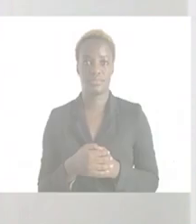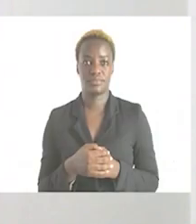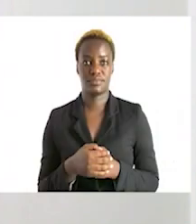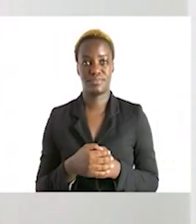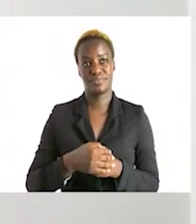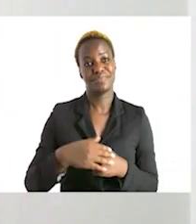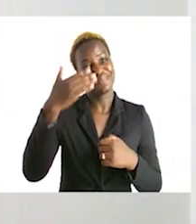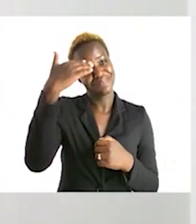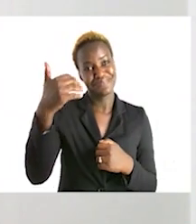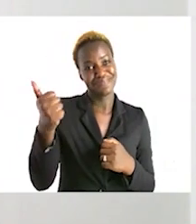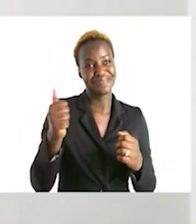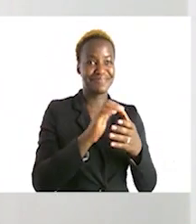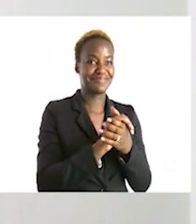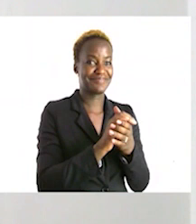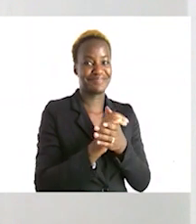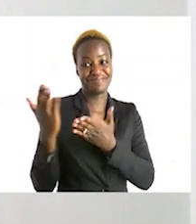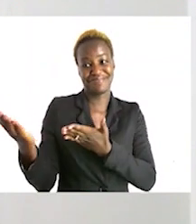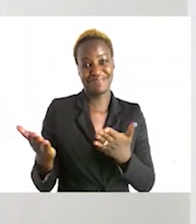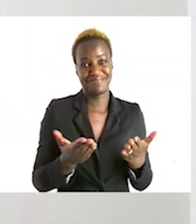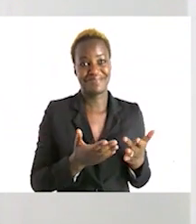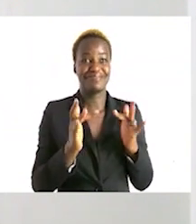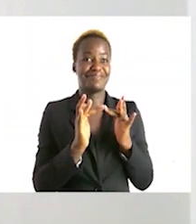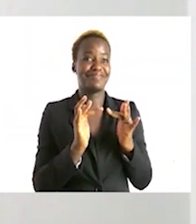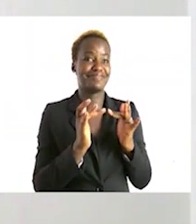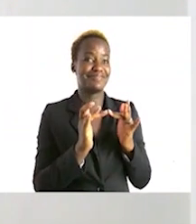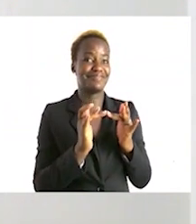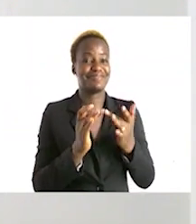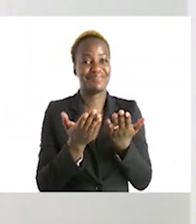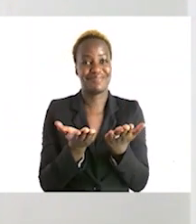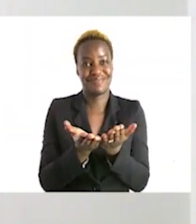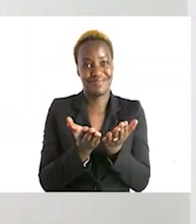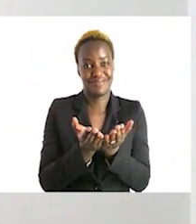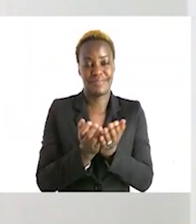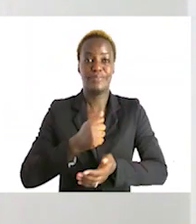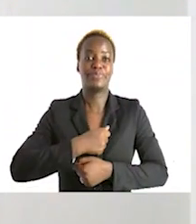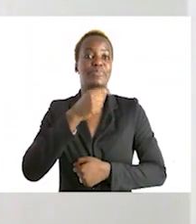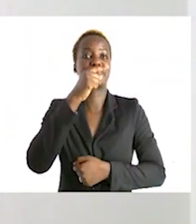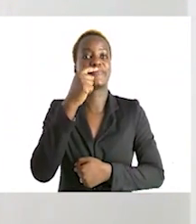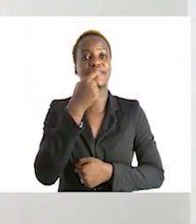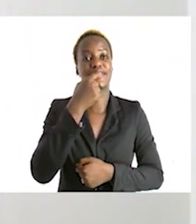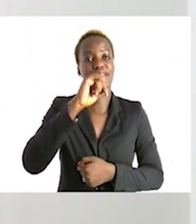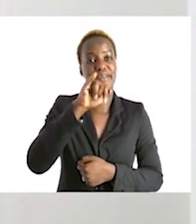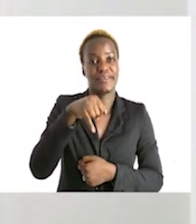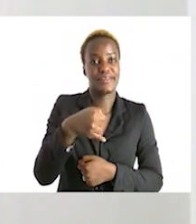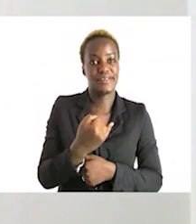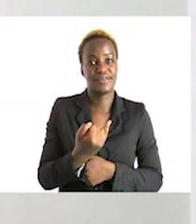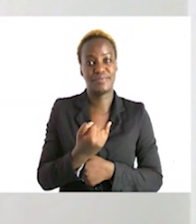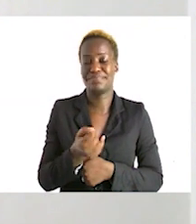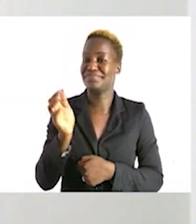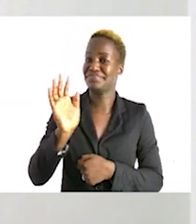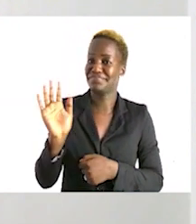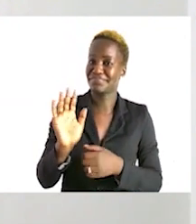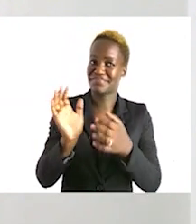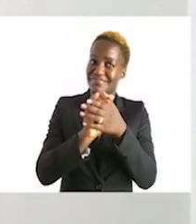Hello friends, welcome to my Zone Online School. My name is Miss Guriras. Say hello to